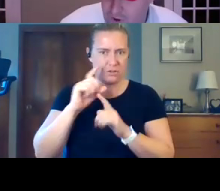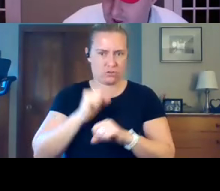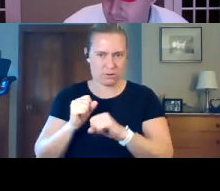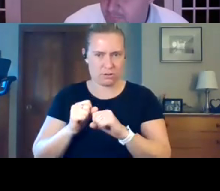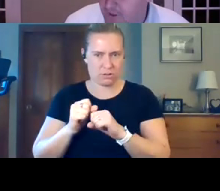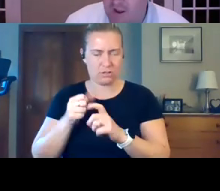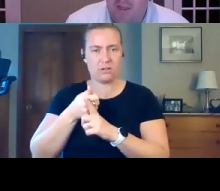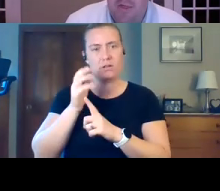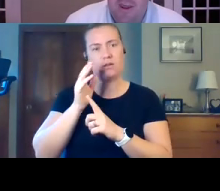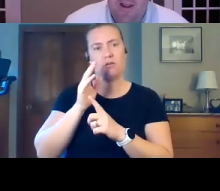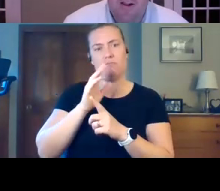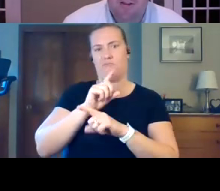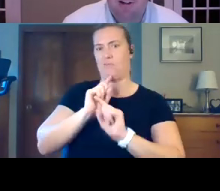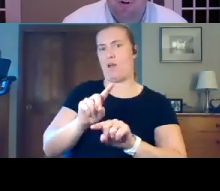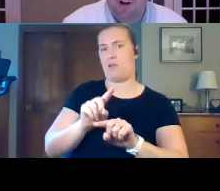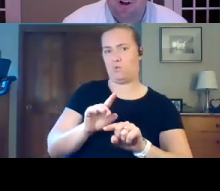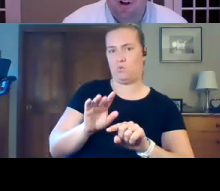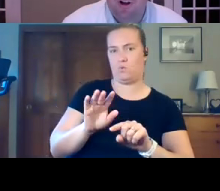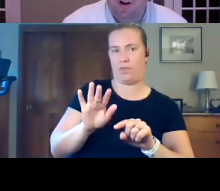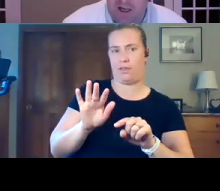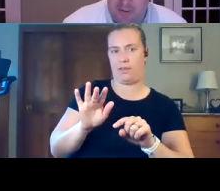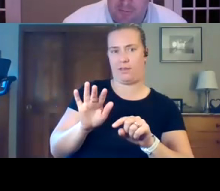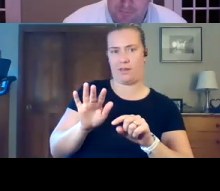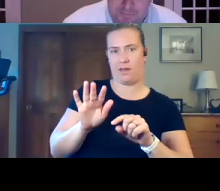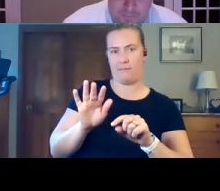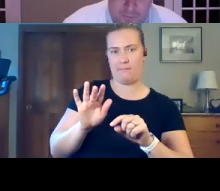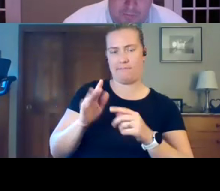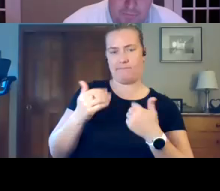to the level of